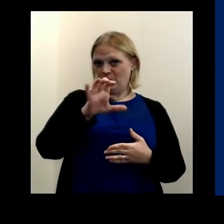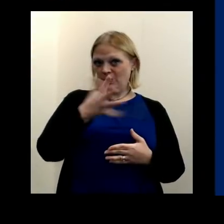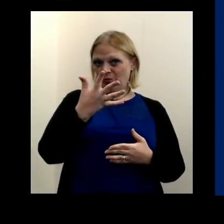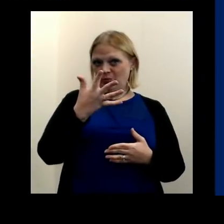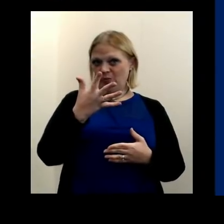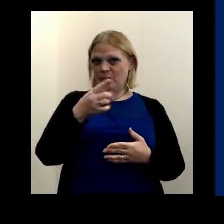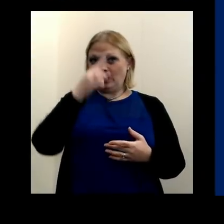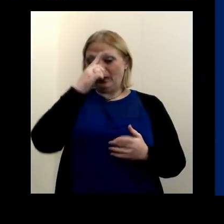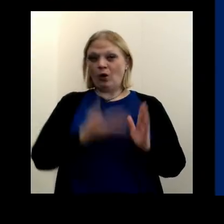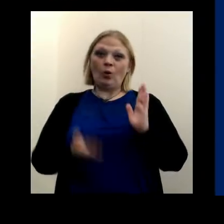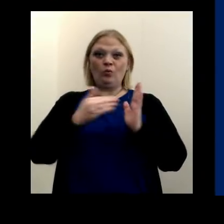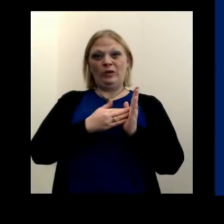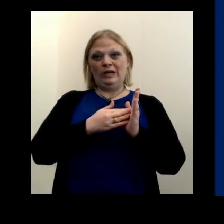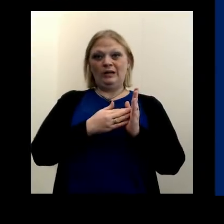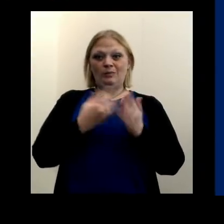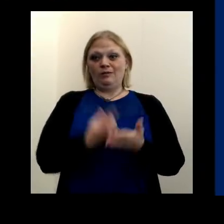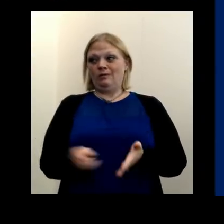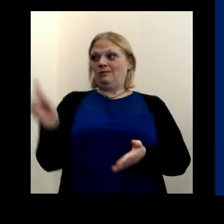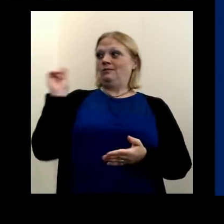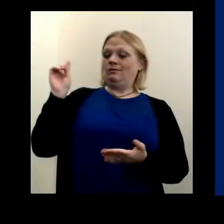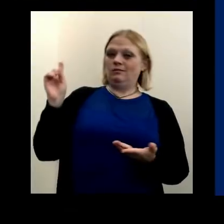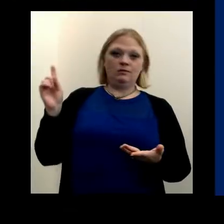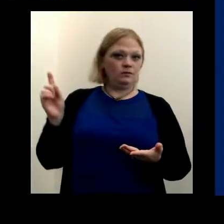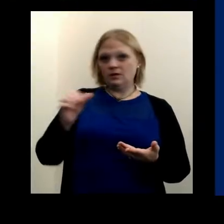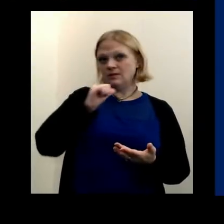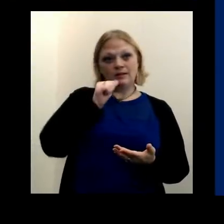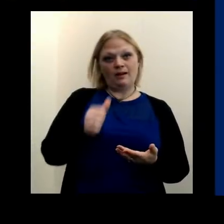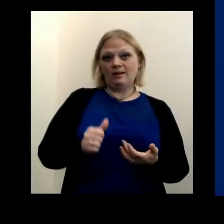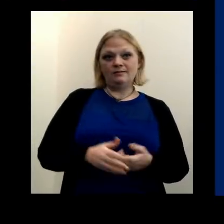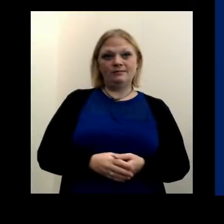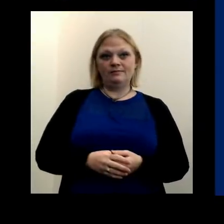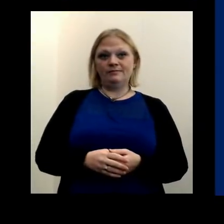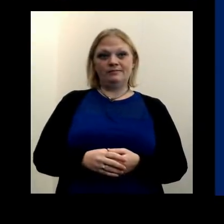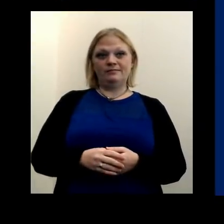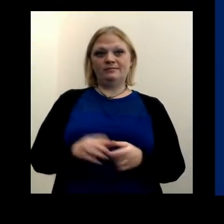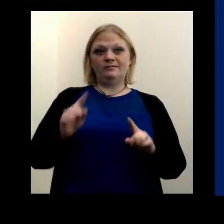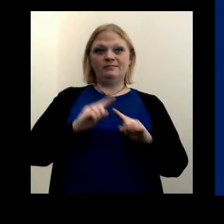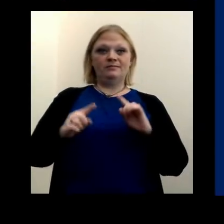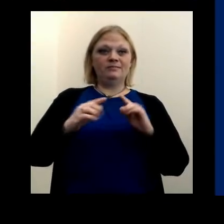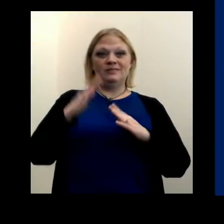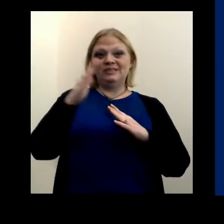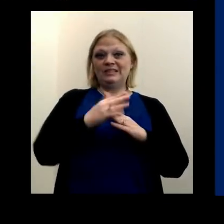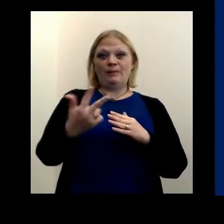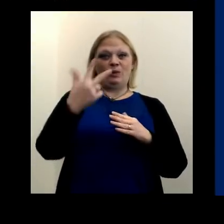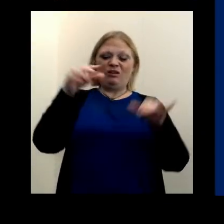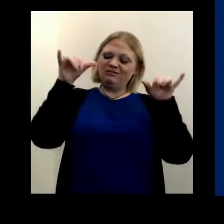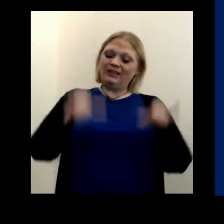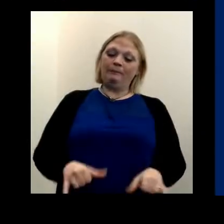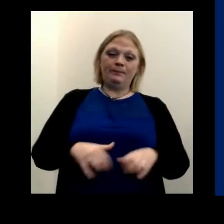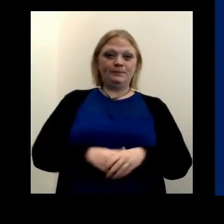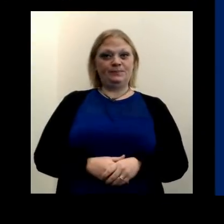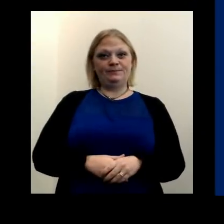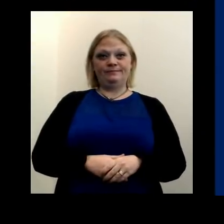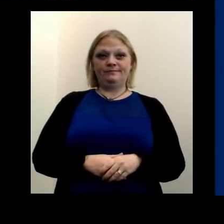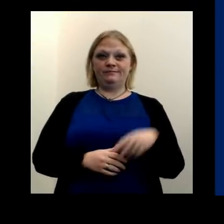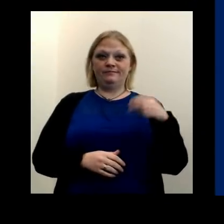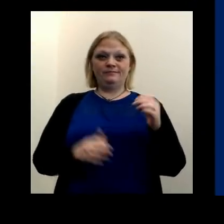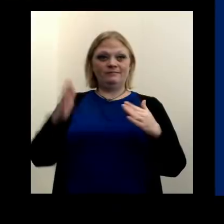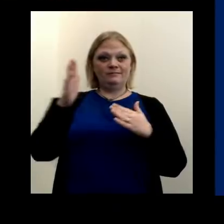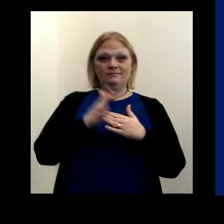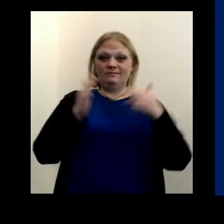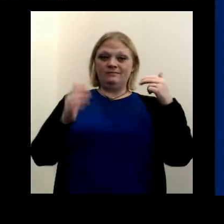just a repeat of the week before's chart. It is not, but at the top three are exactly the same. The top